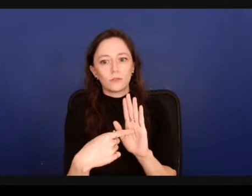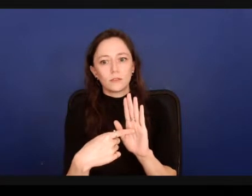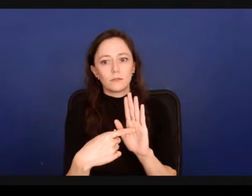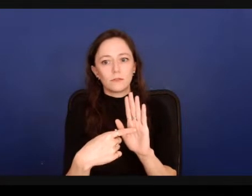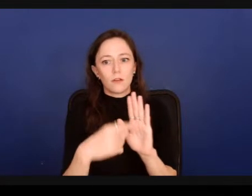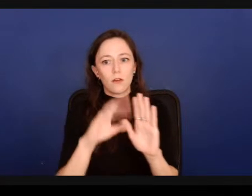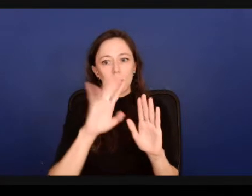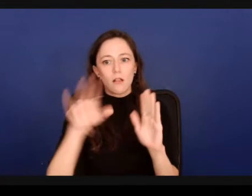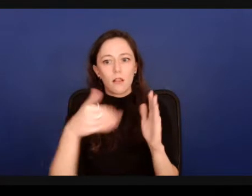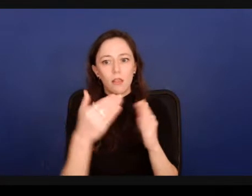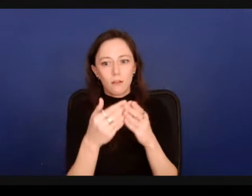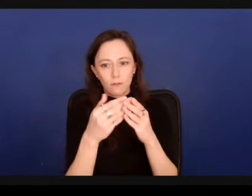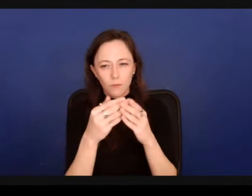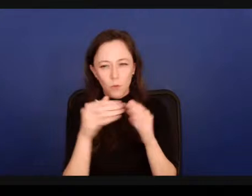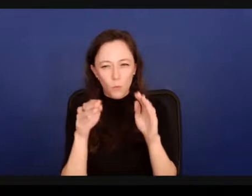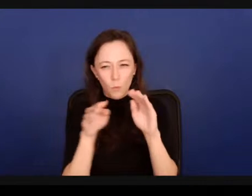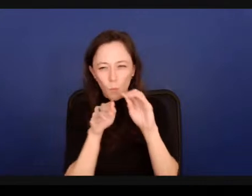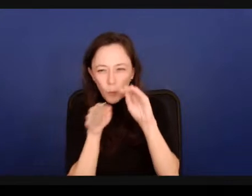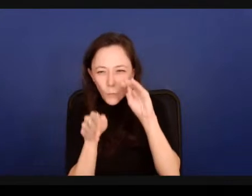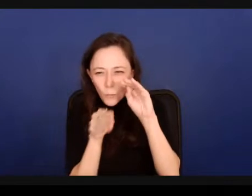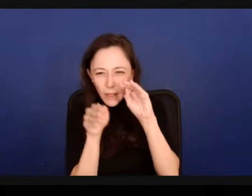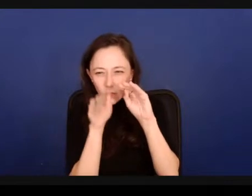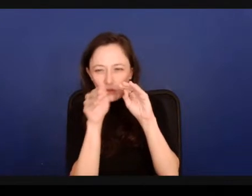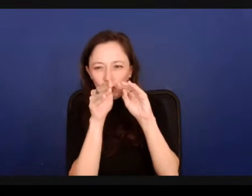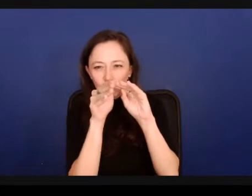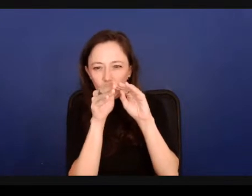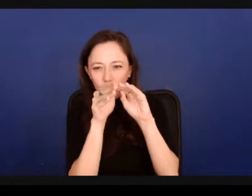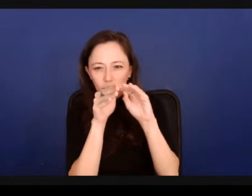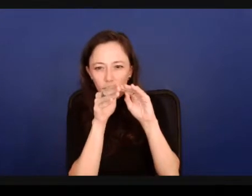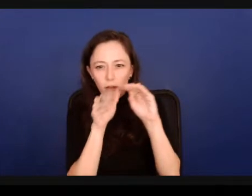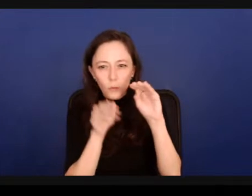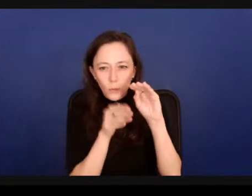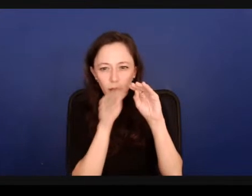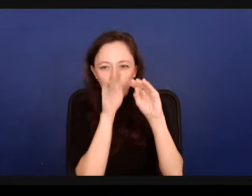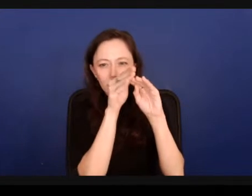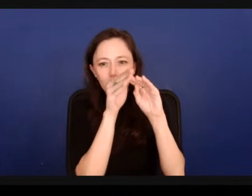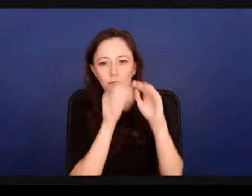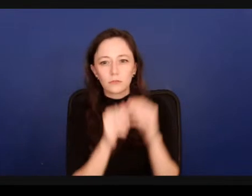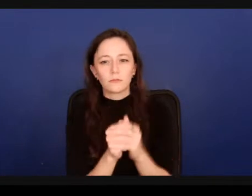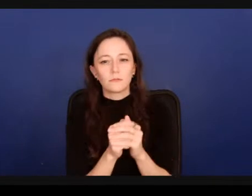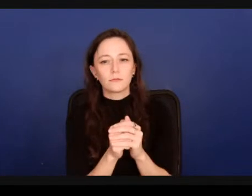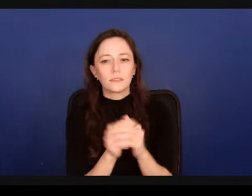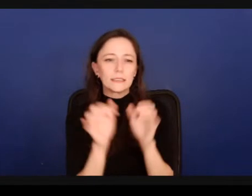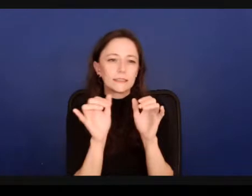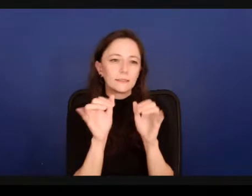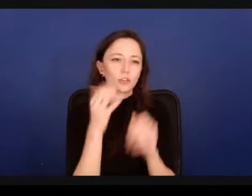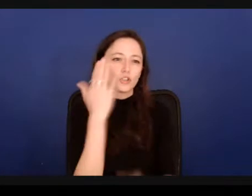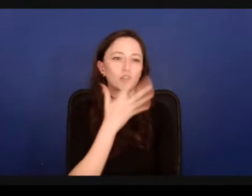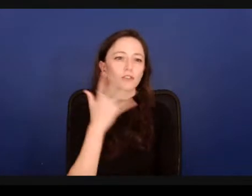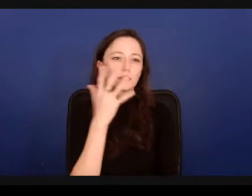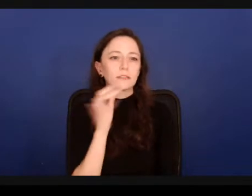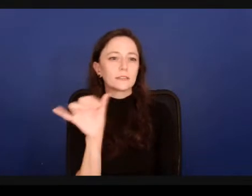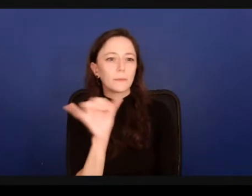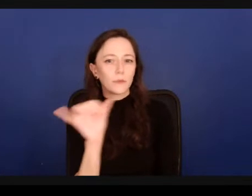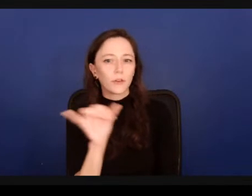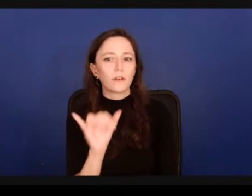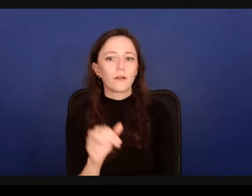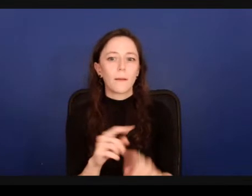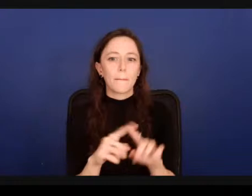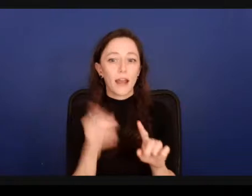here, and different kinds of wiggles might look similar, but they're actually pointing them out that if you look at these